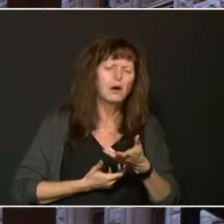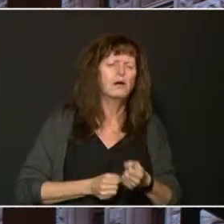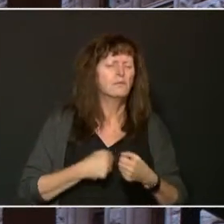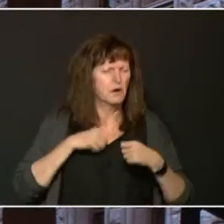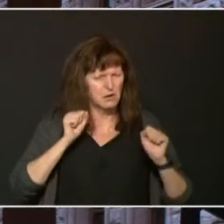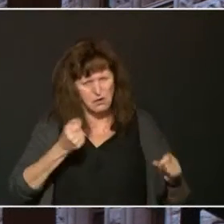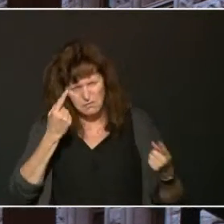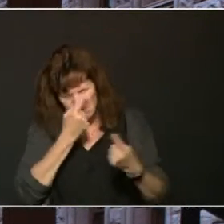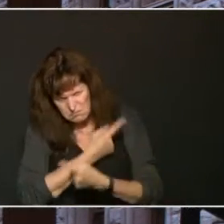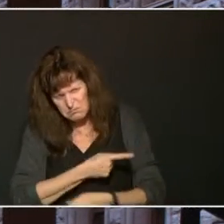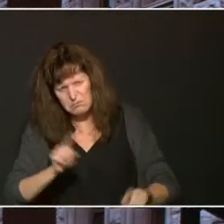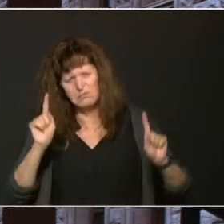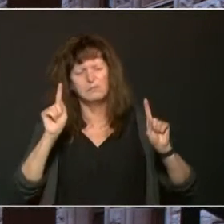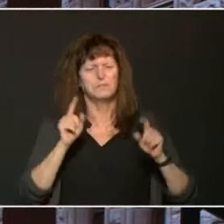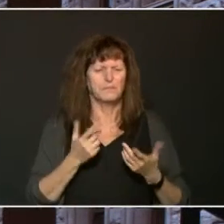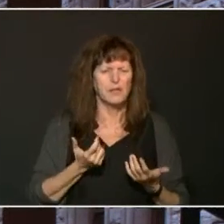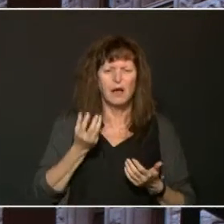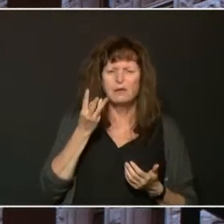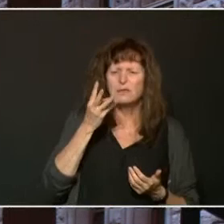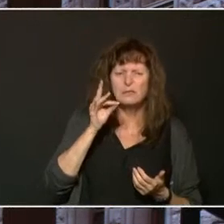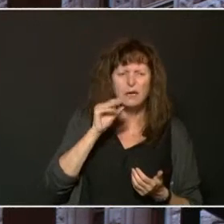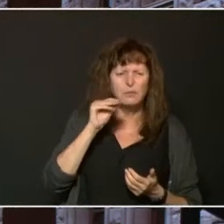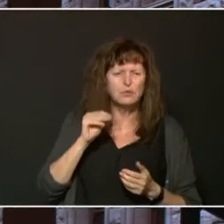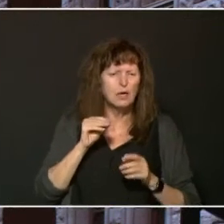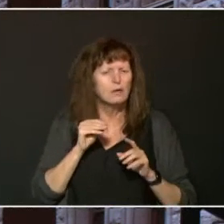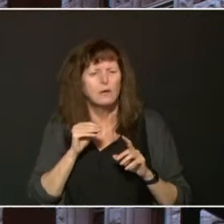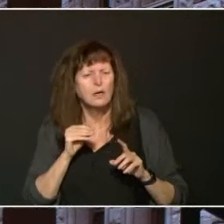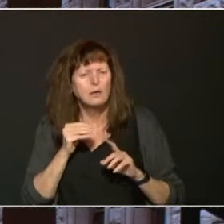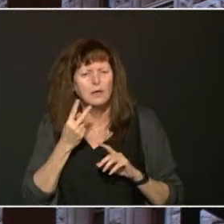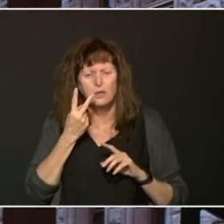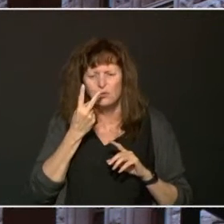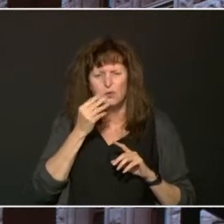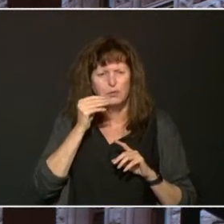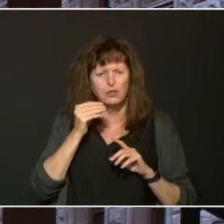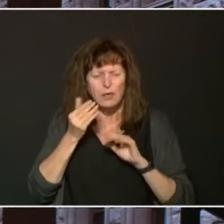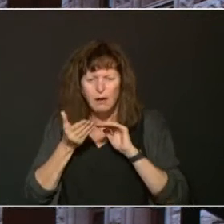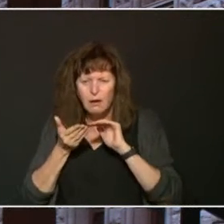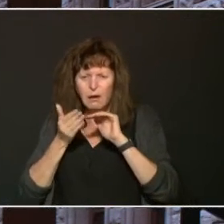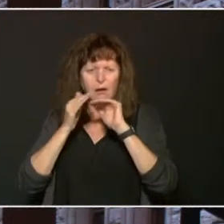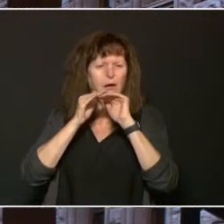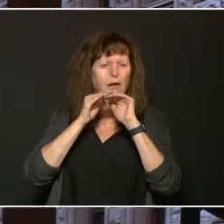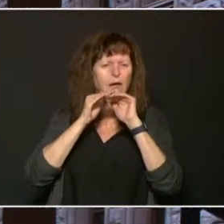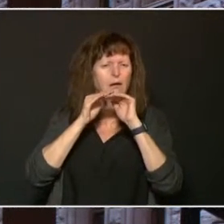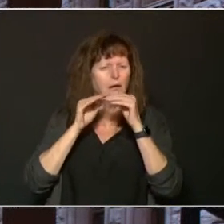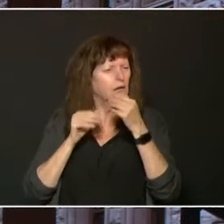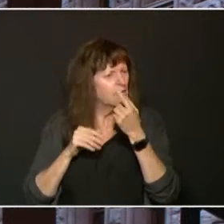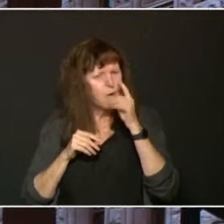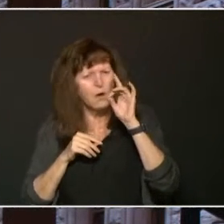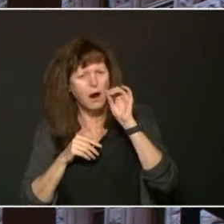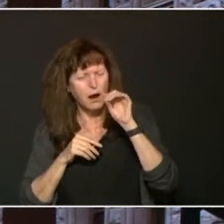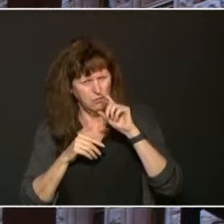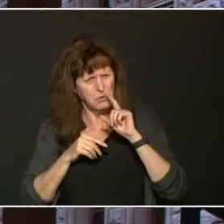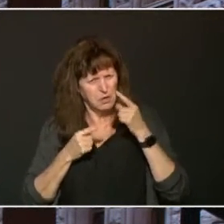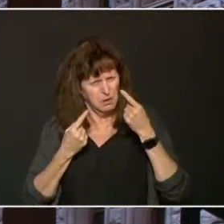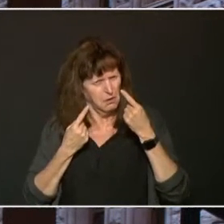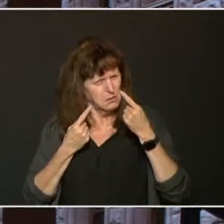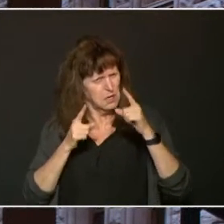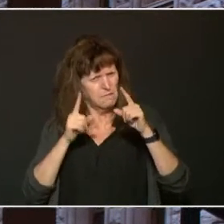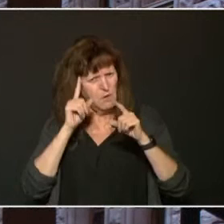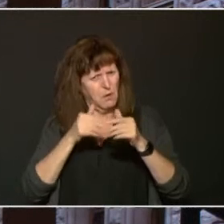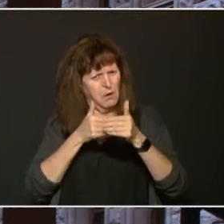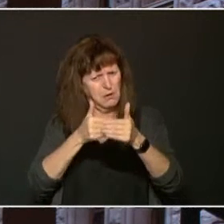more percentage points to get to 80, which was the declared goal for leaving step 3 and opening the